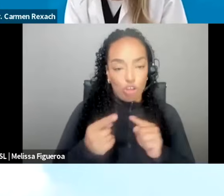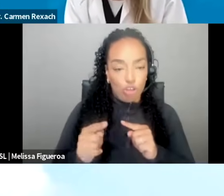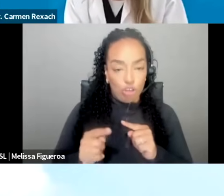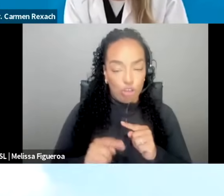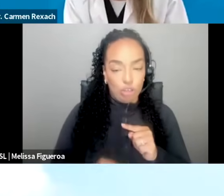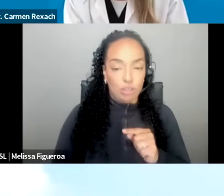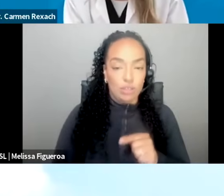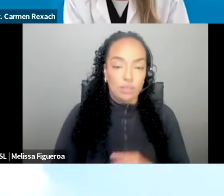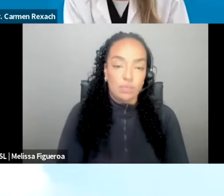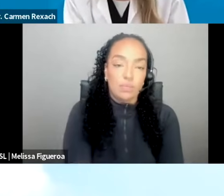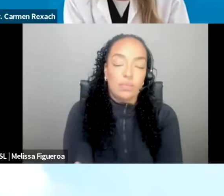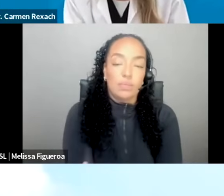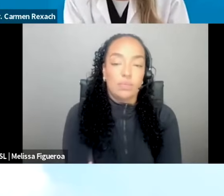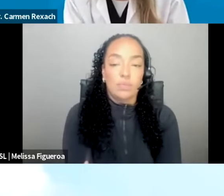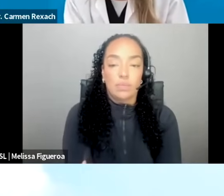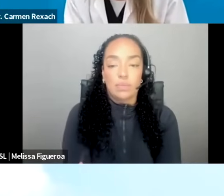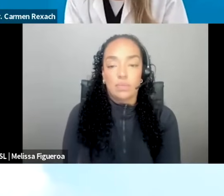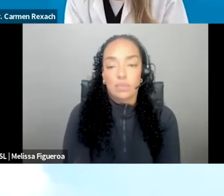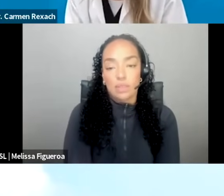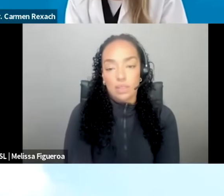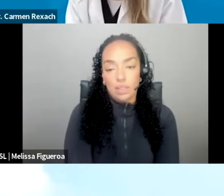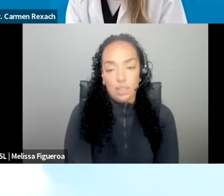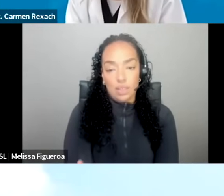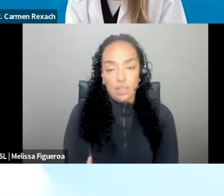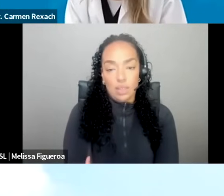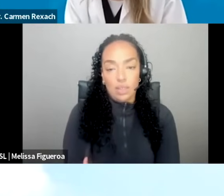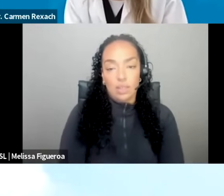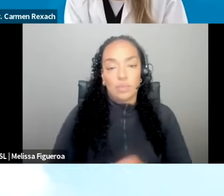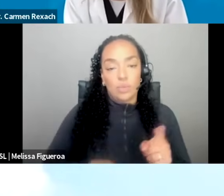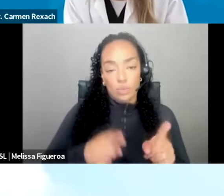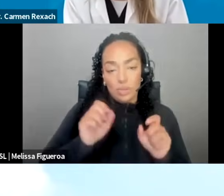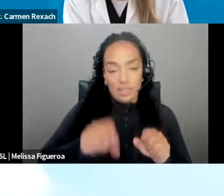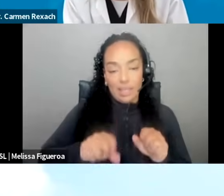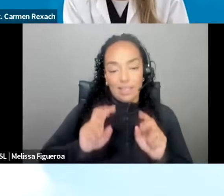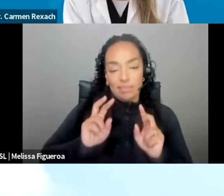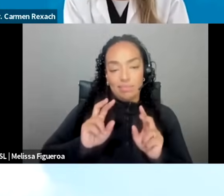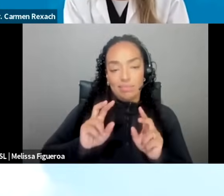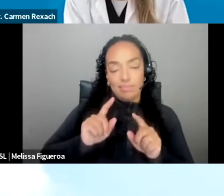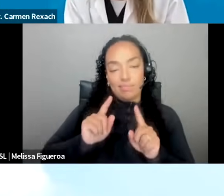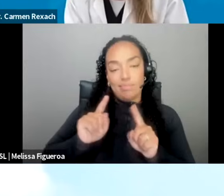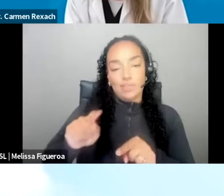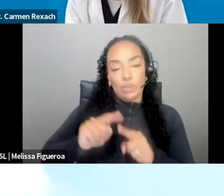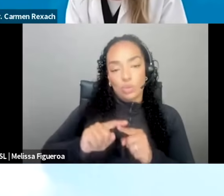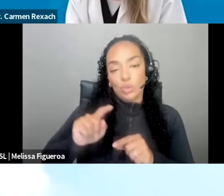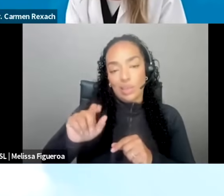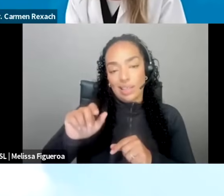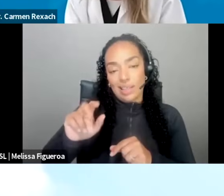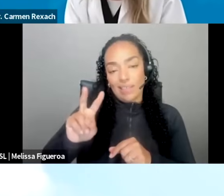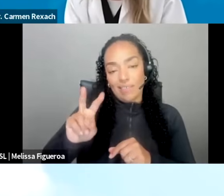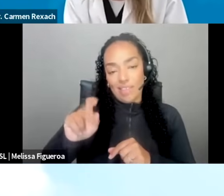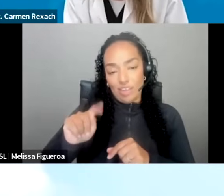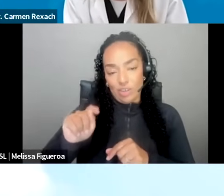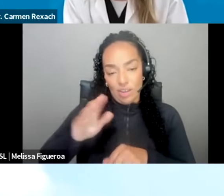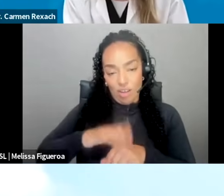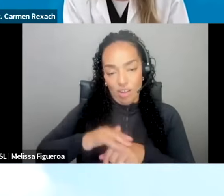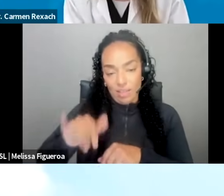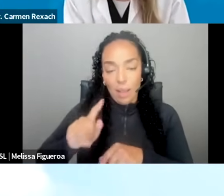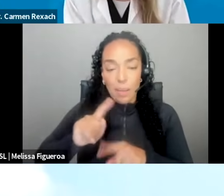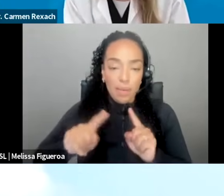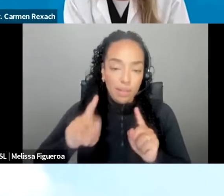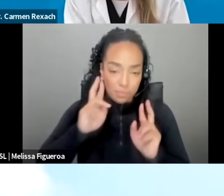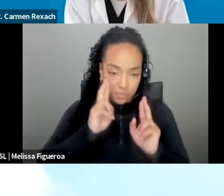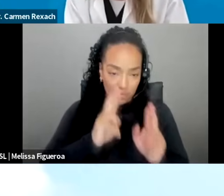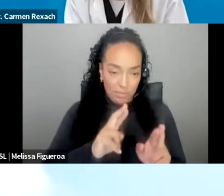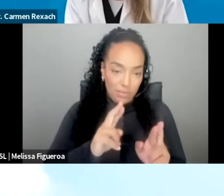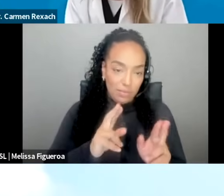I would defer to the APHIS veterinarians on that. But with respect to infectivity, I think that's another